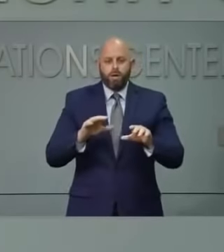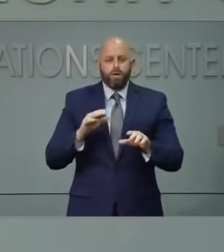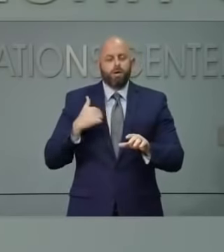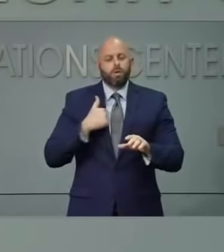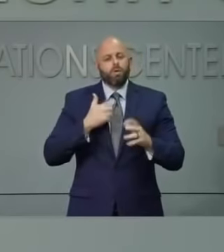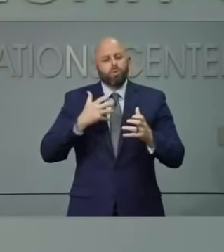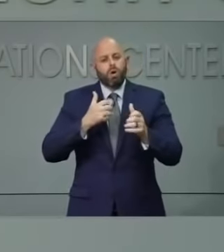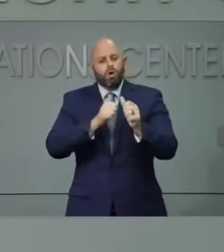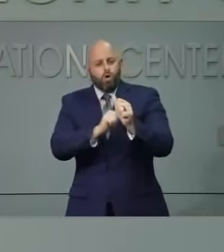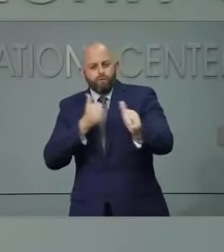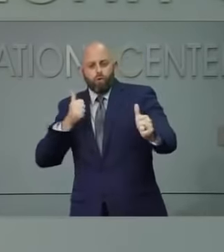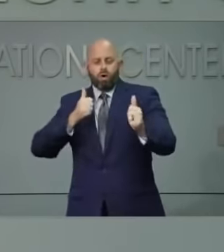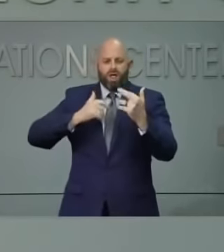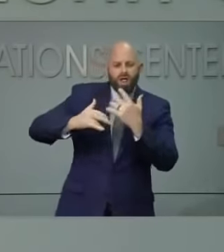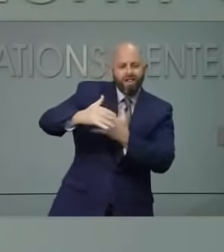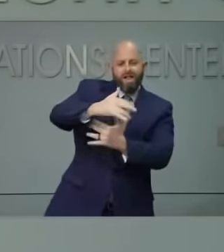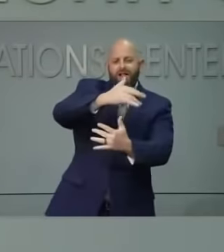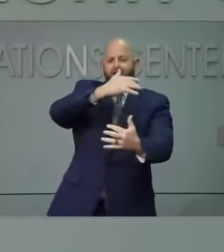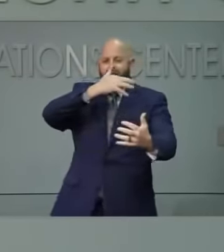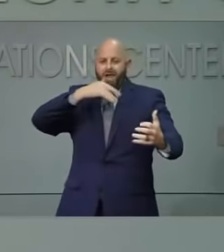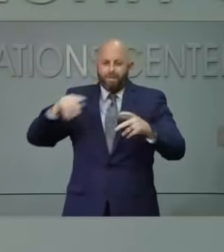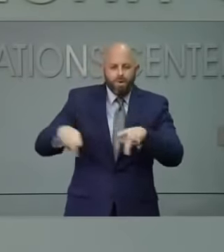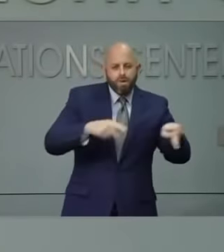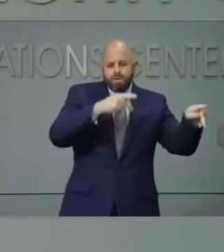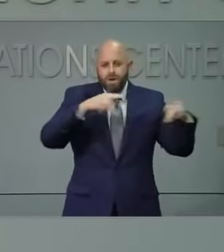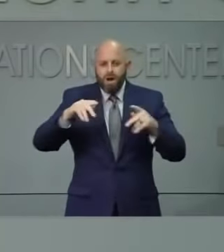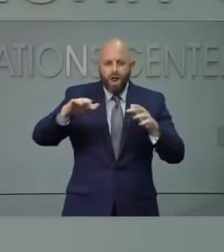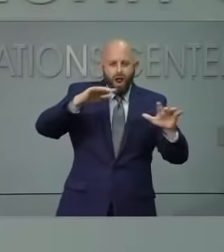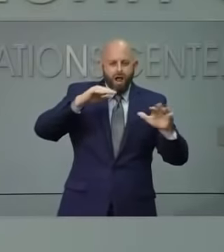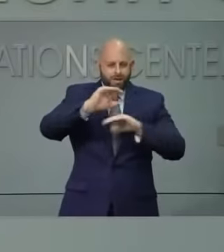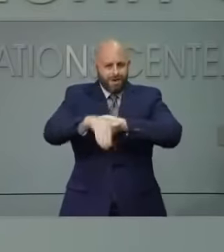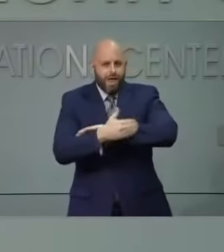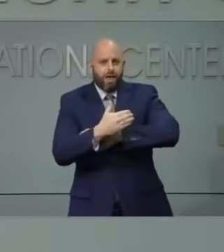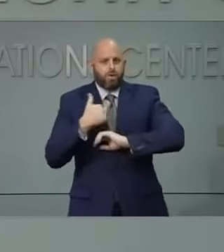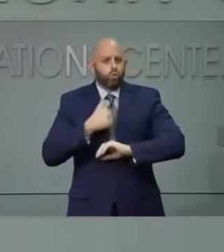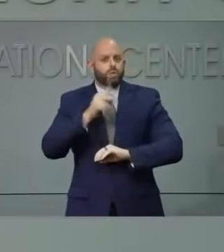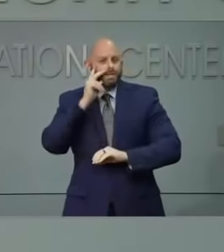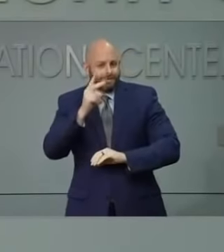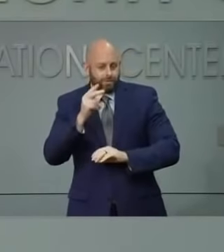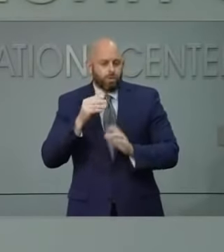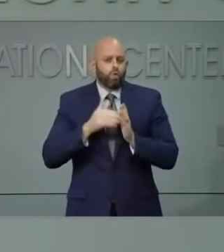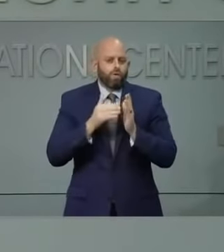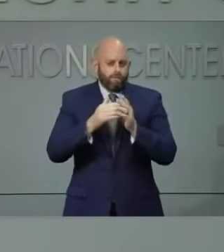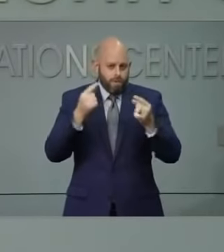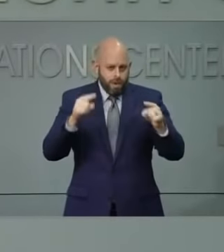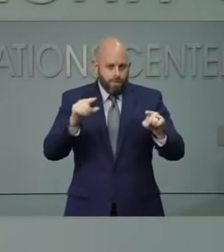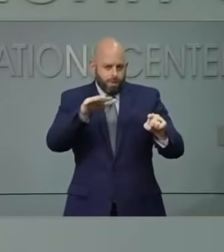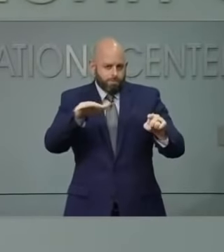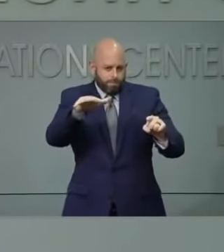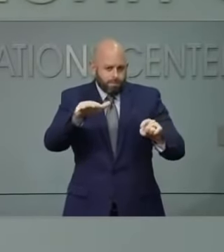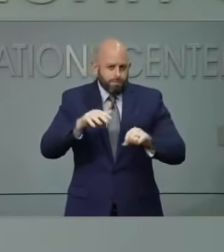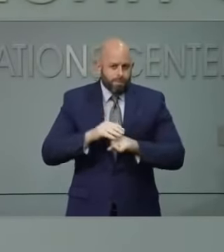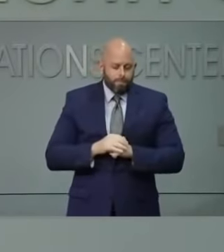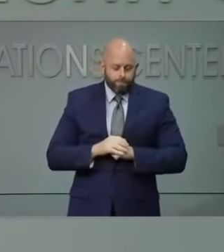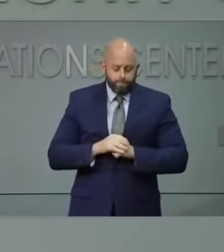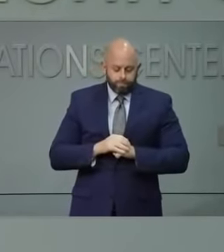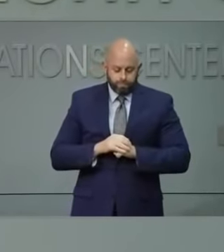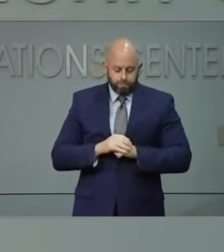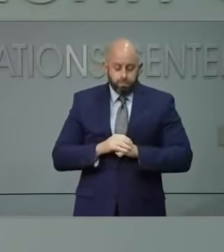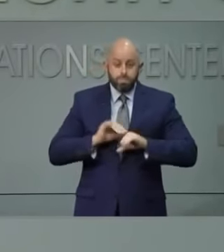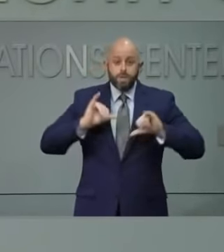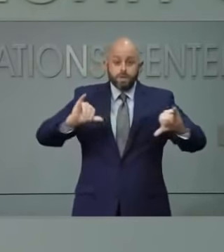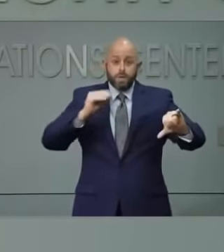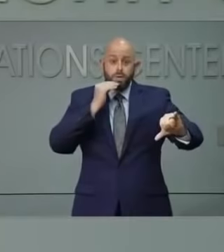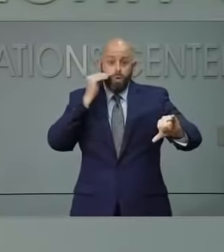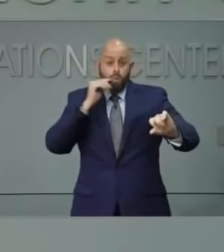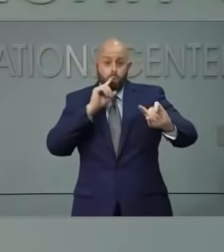avoid these indoor gatherings that we see. And this stay-at-home order after 10